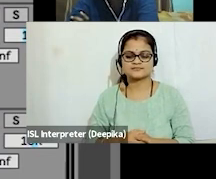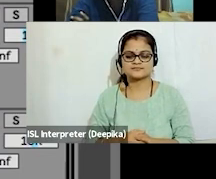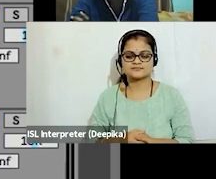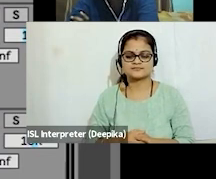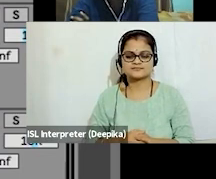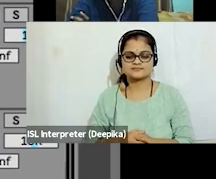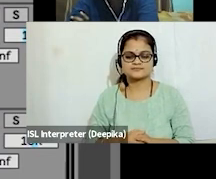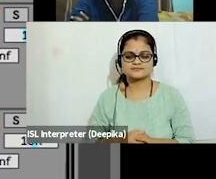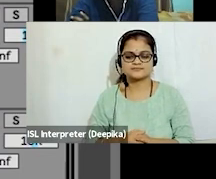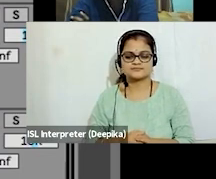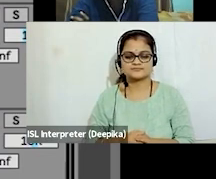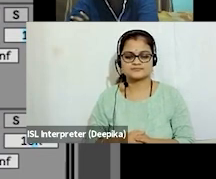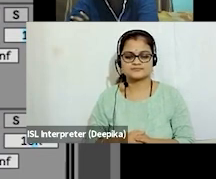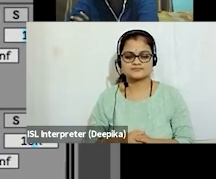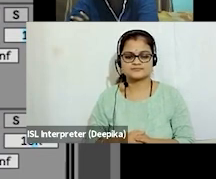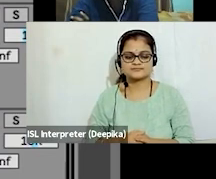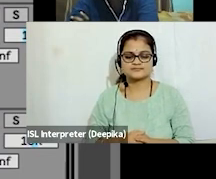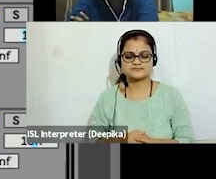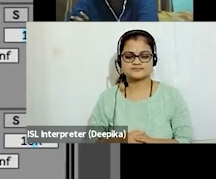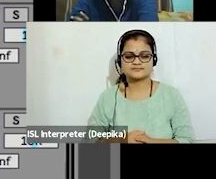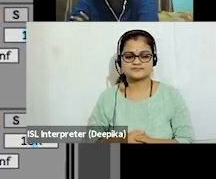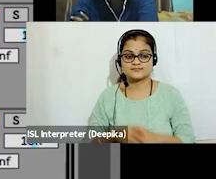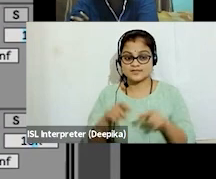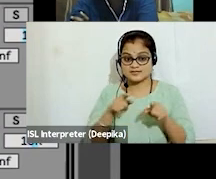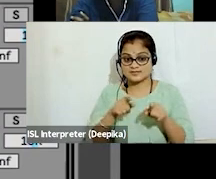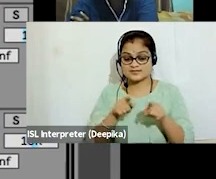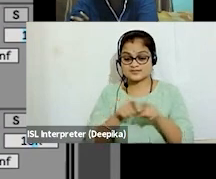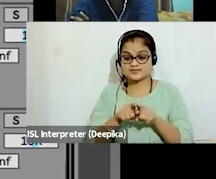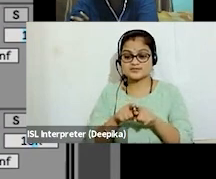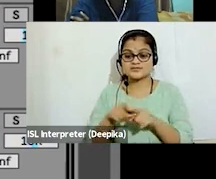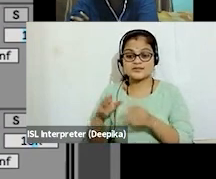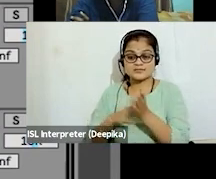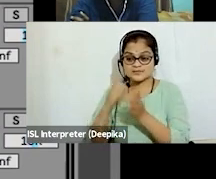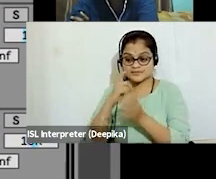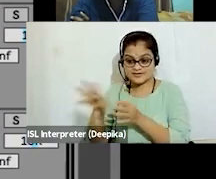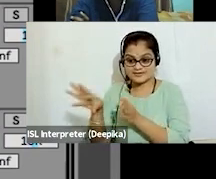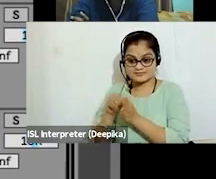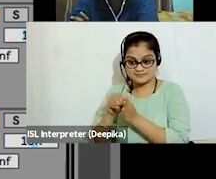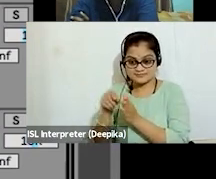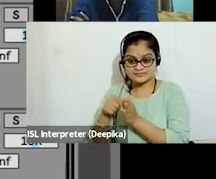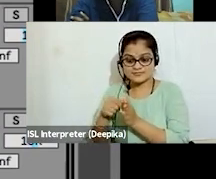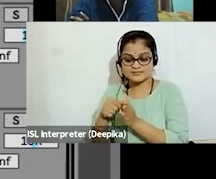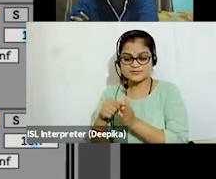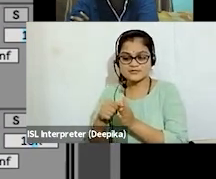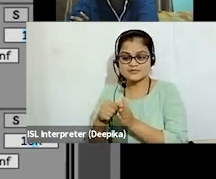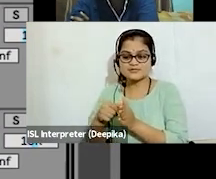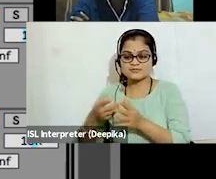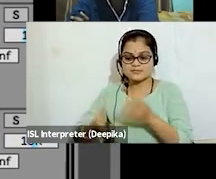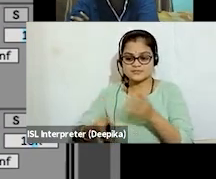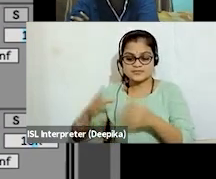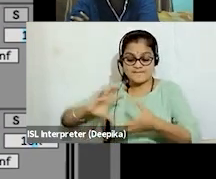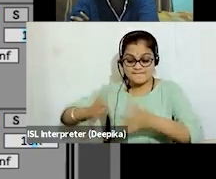point. So this was basically the contact mic hooked up to one of the arms of the